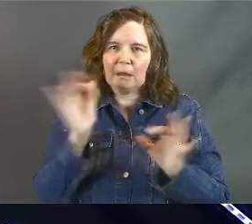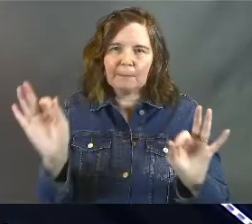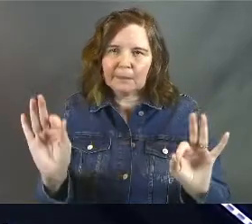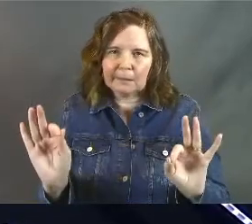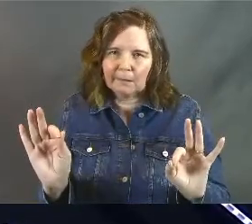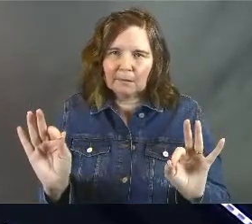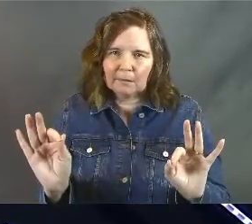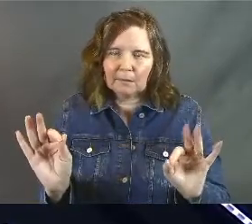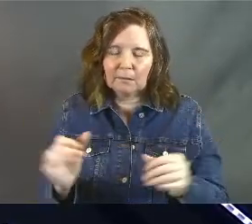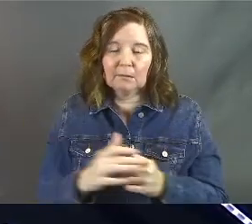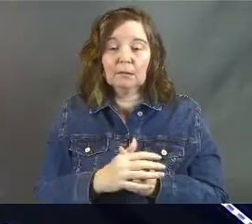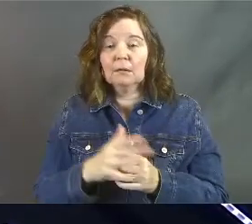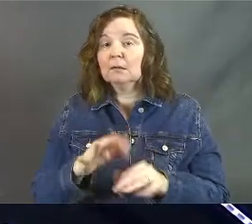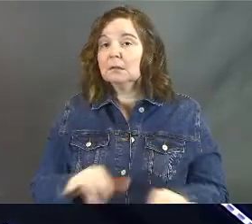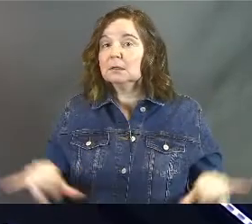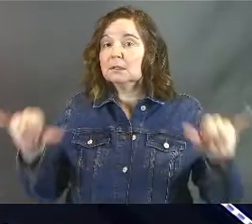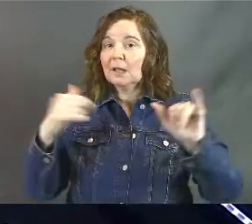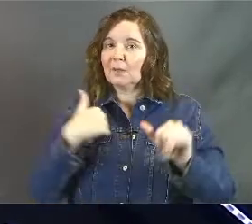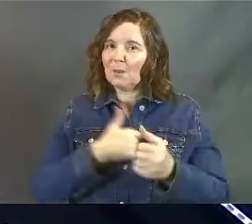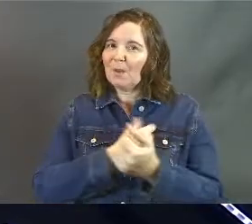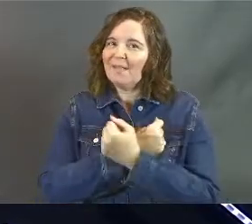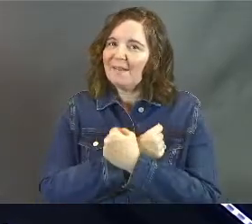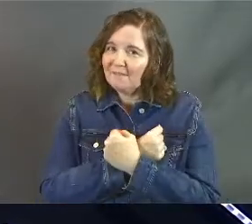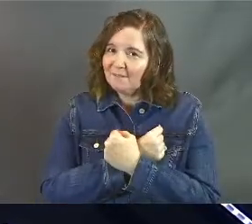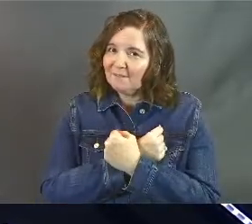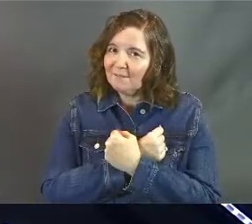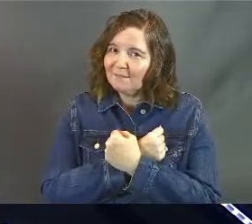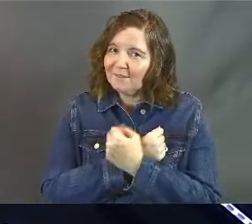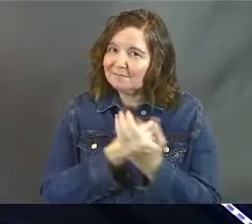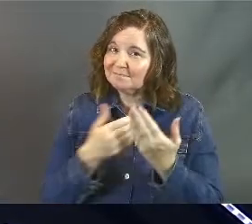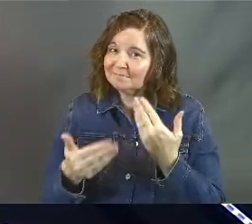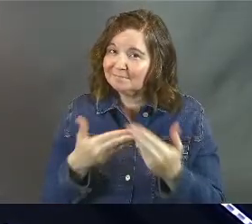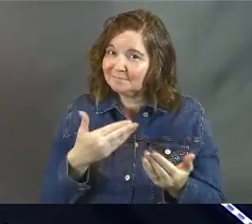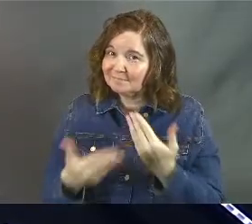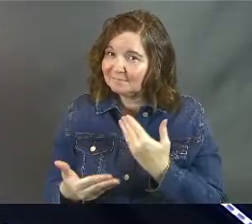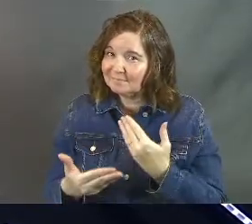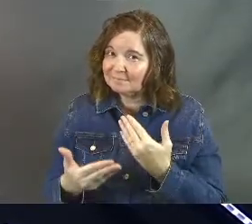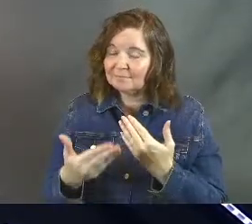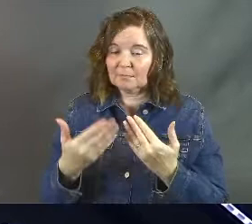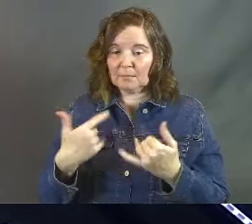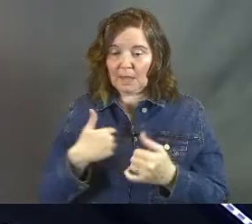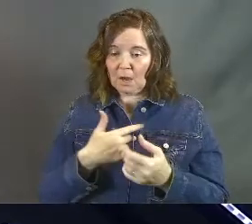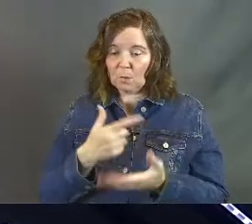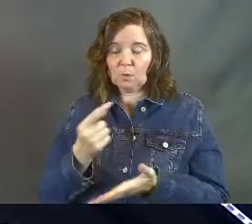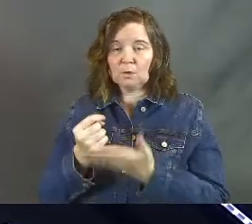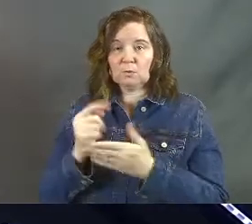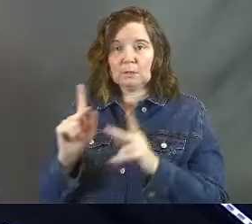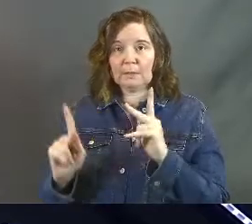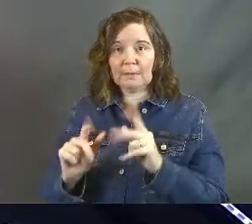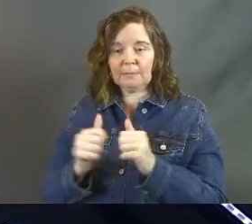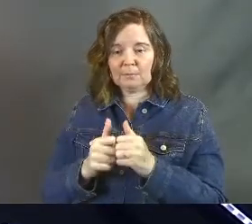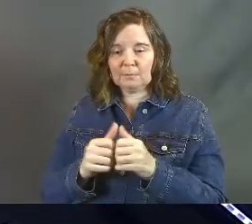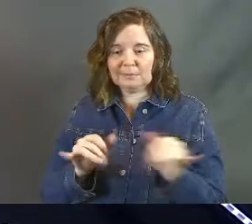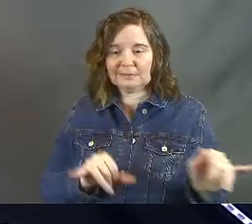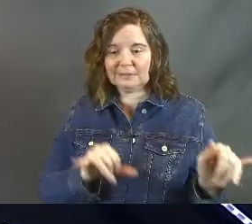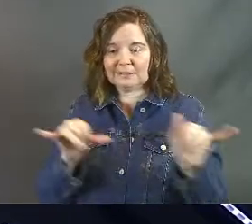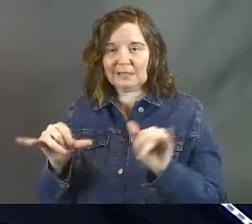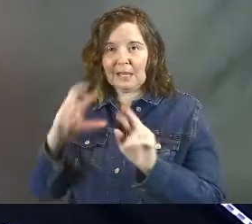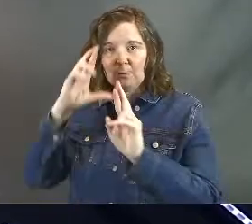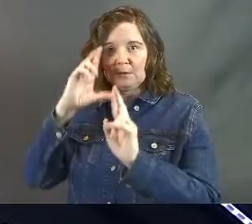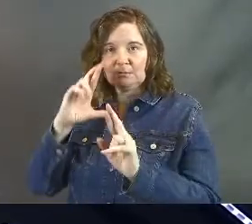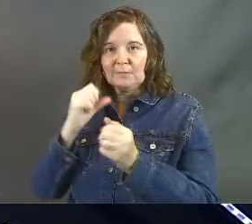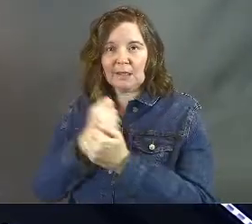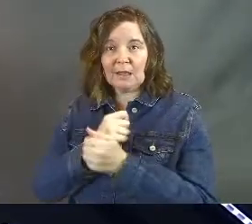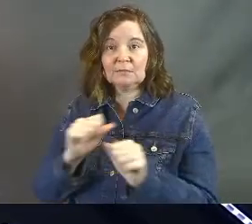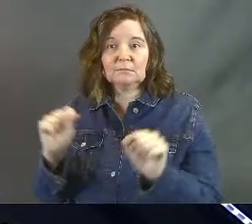that big of a deal. The standard is that we love people. The standard is that we treat people with as much respect and love